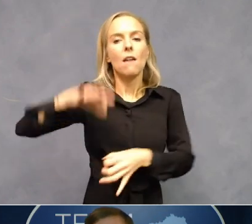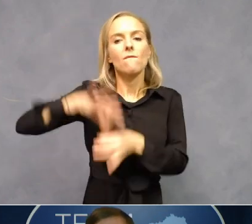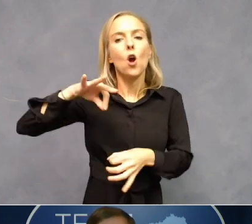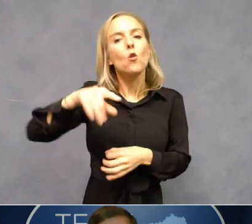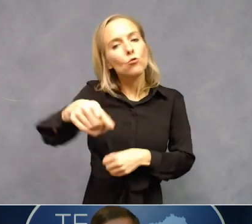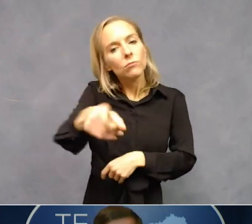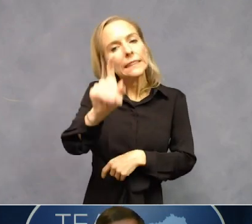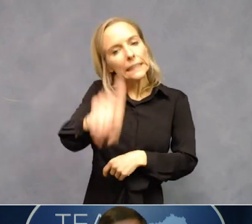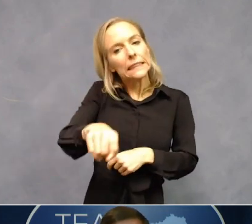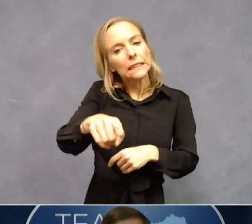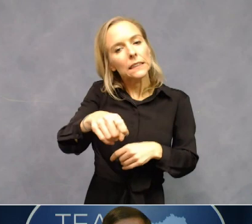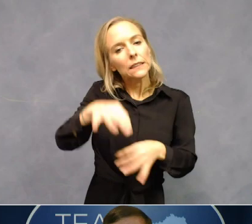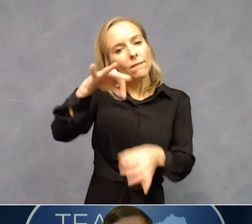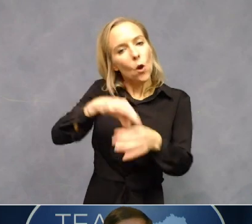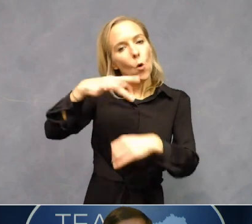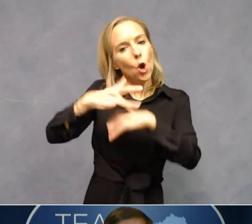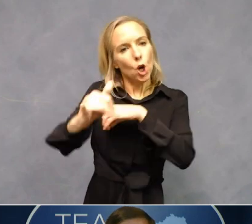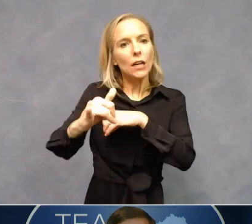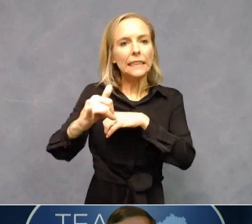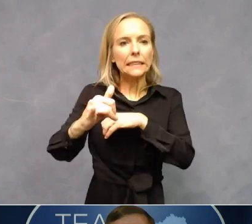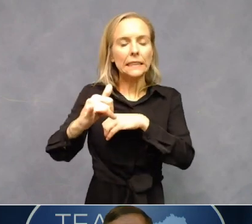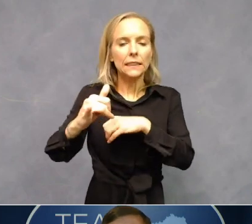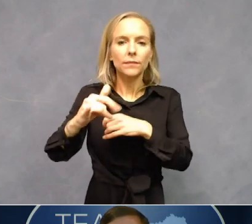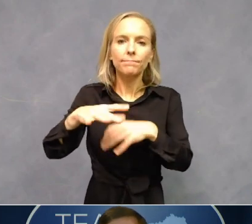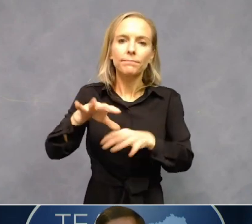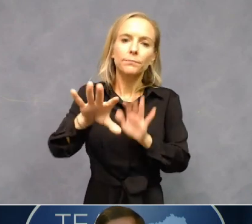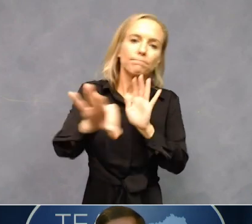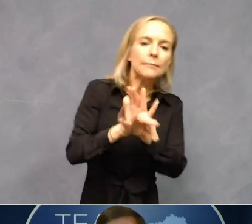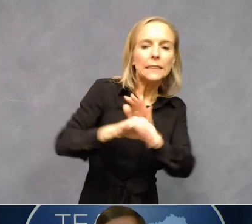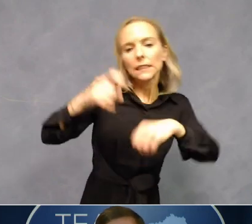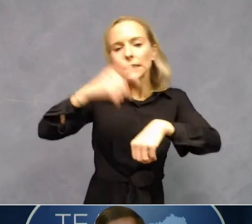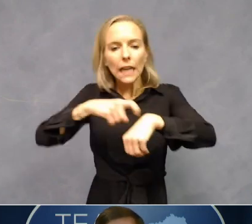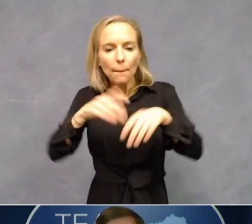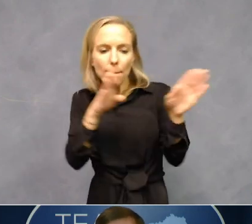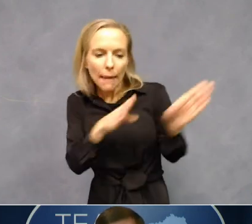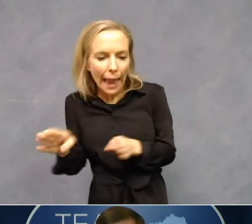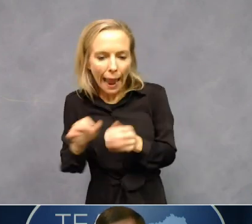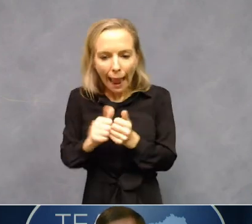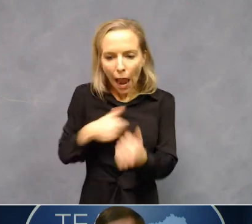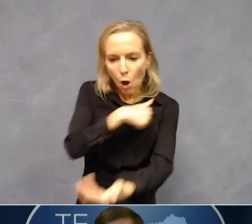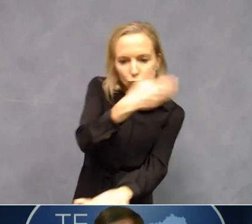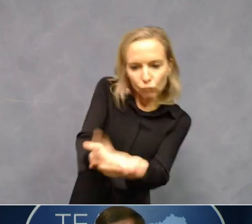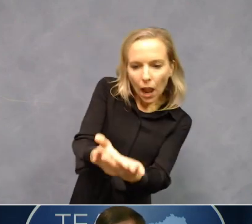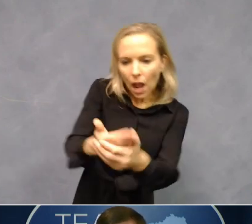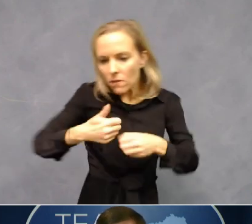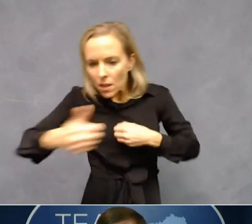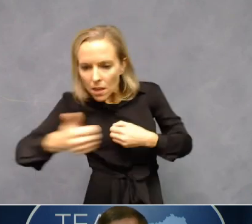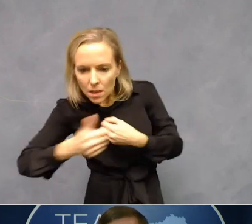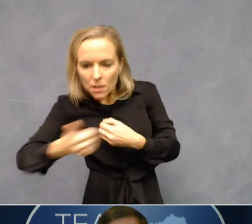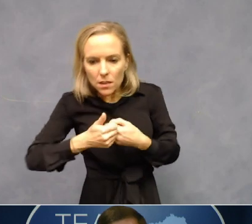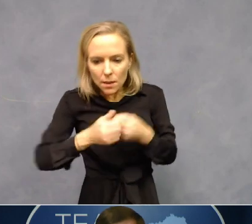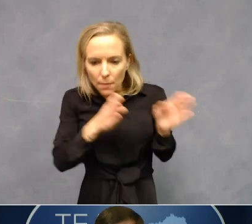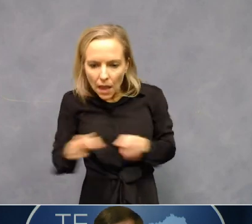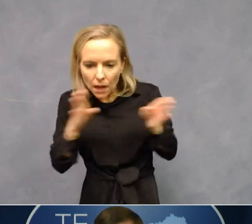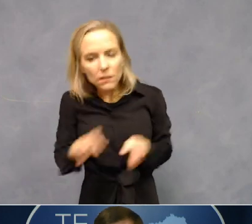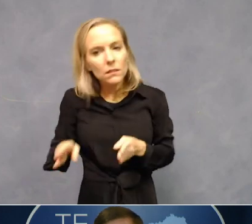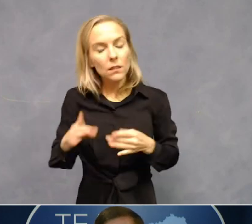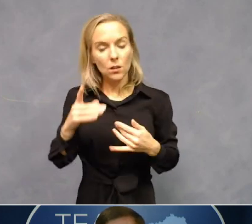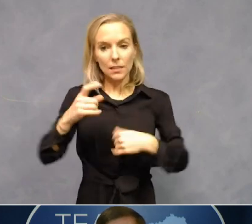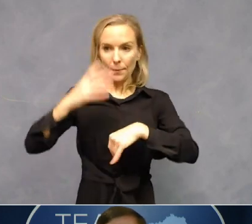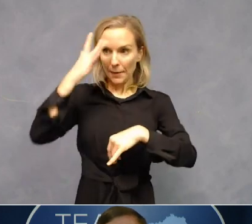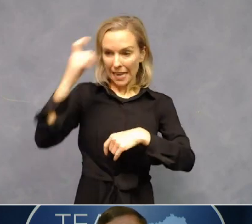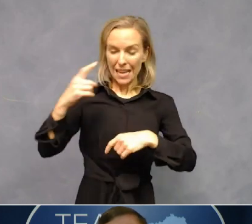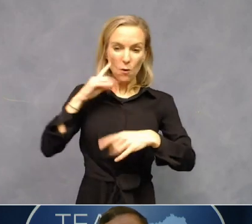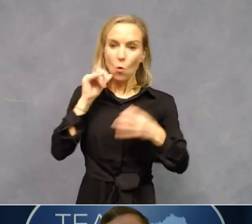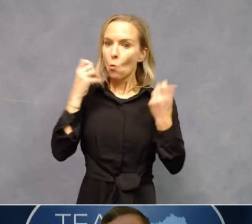vote early. Pick a time, make a plan on how you're going to get there. We need to spread people out, especially with our number